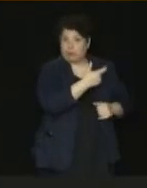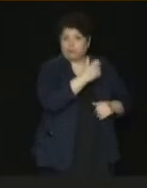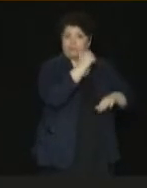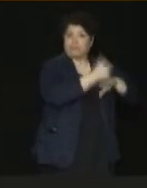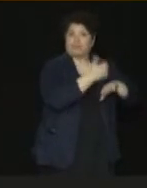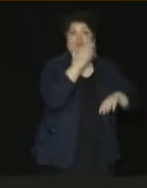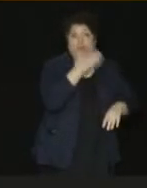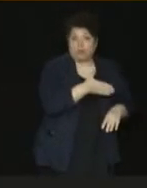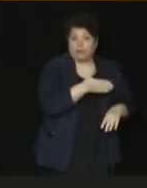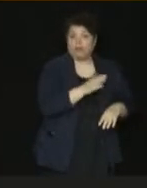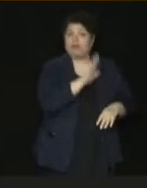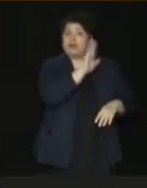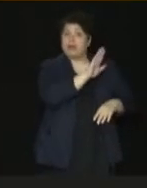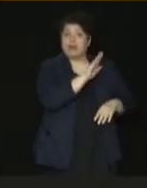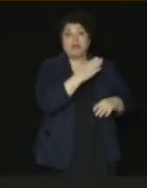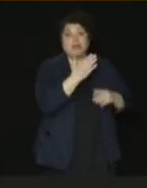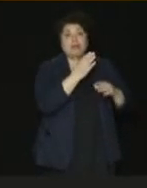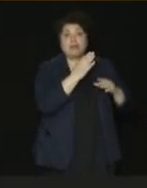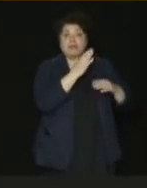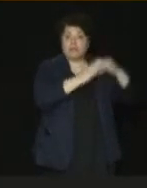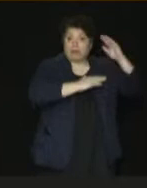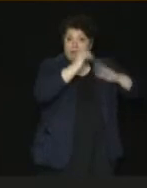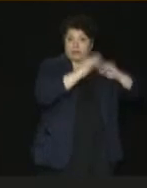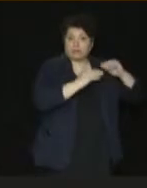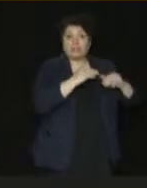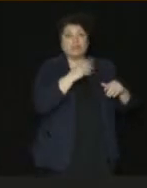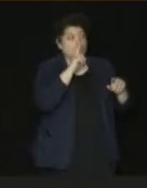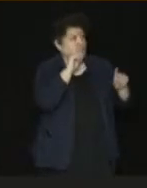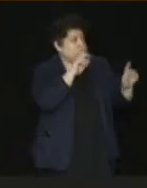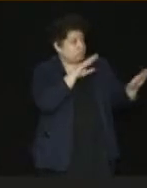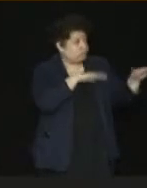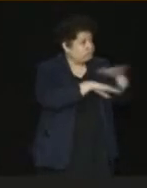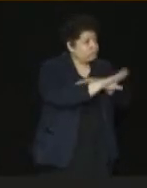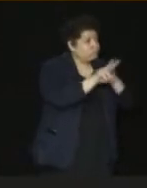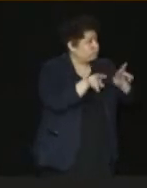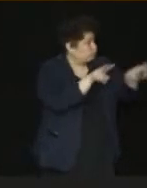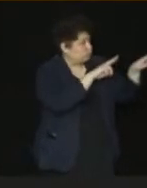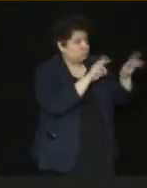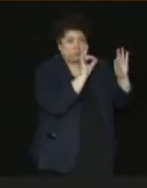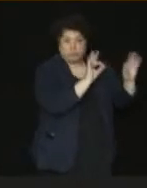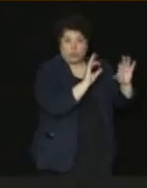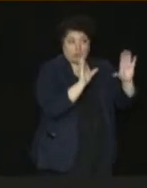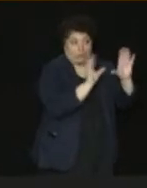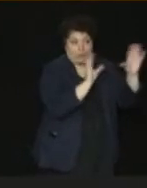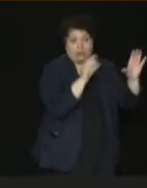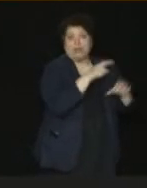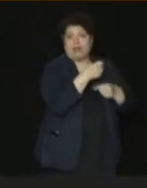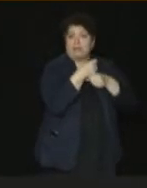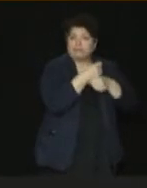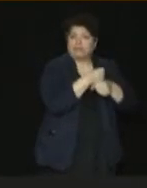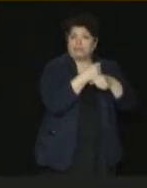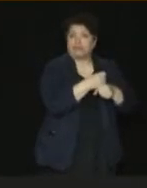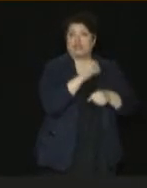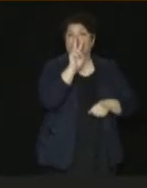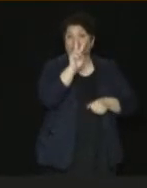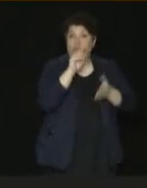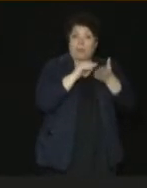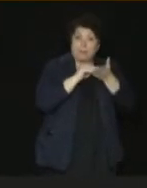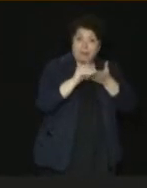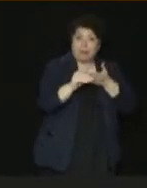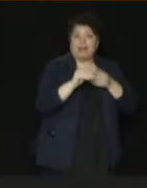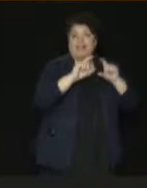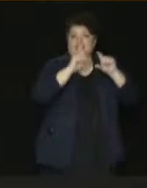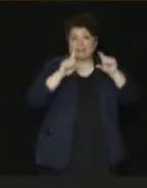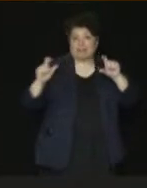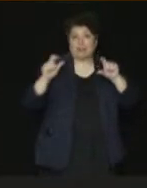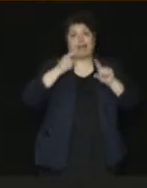been certified, they will be able to produce some 2 million doses of vaccines of all types every month. We need